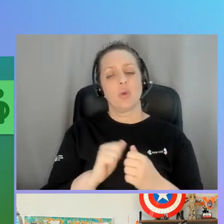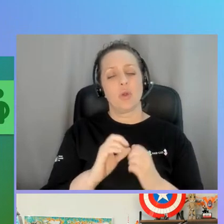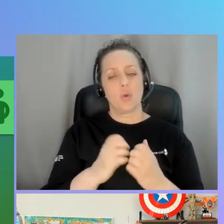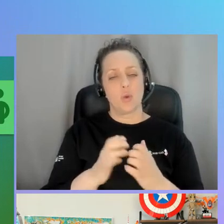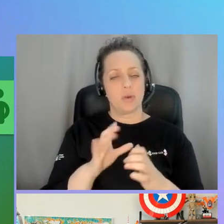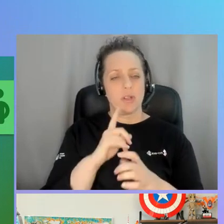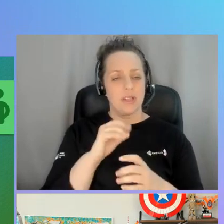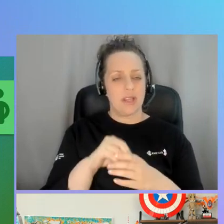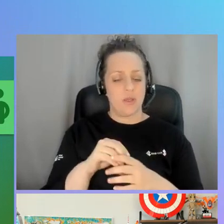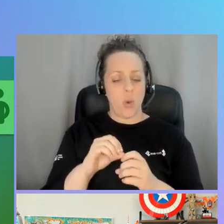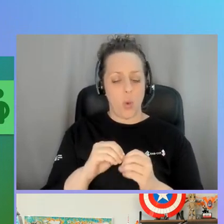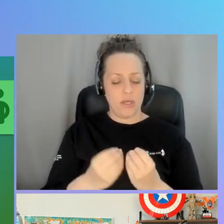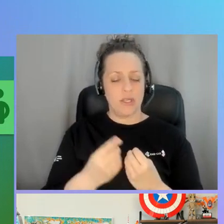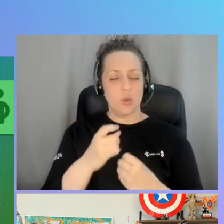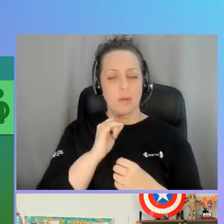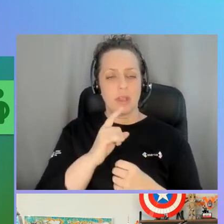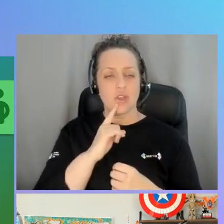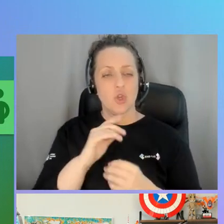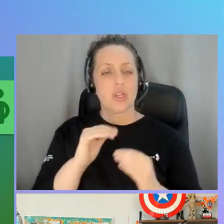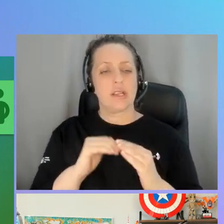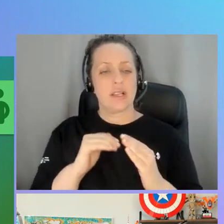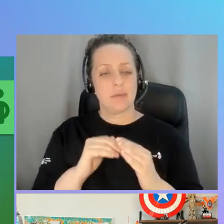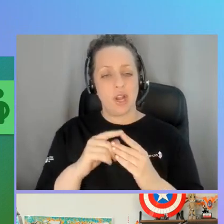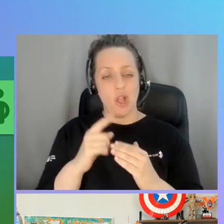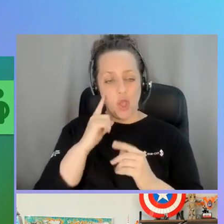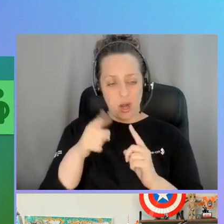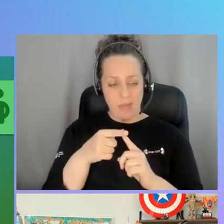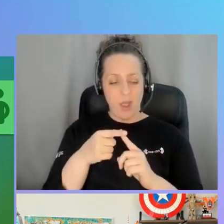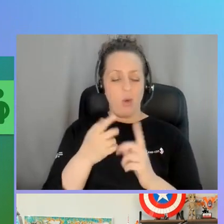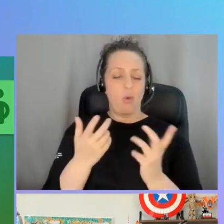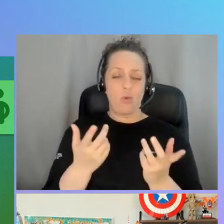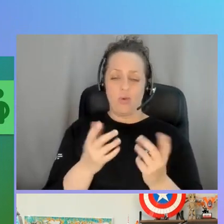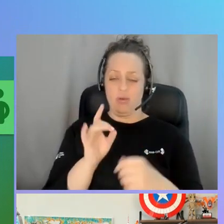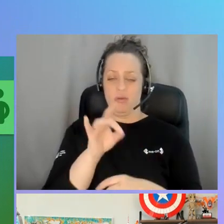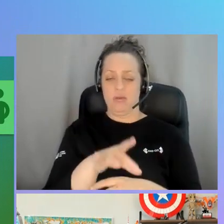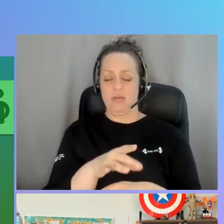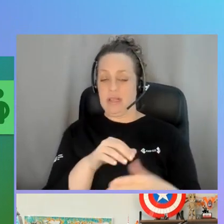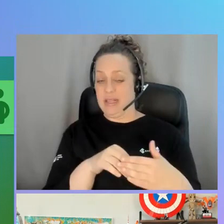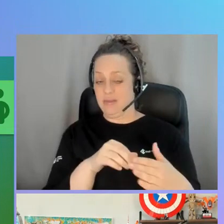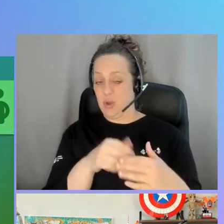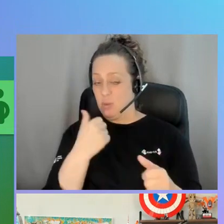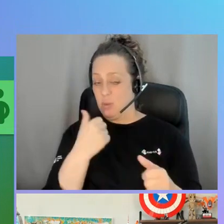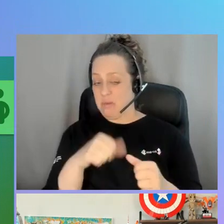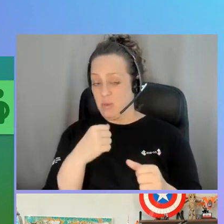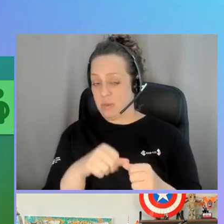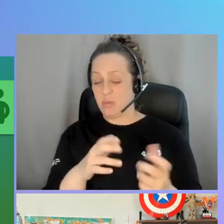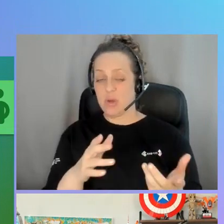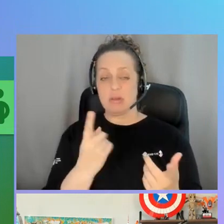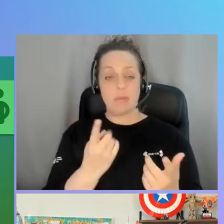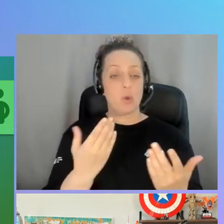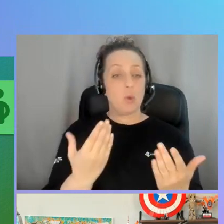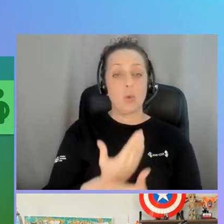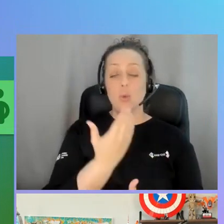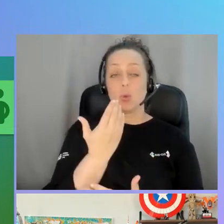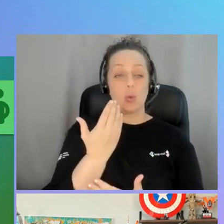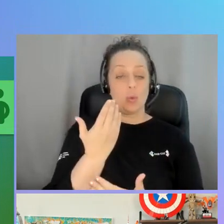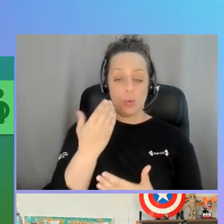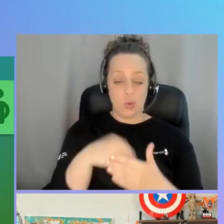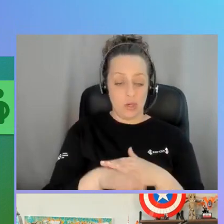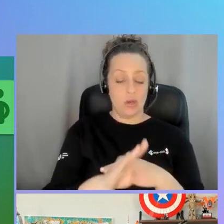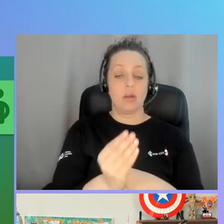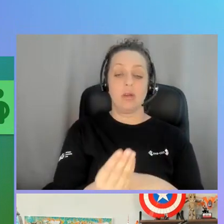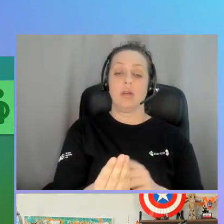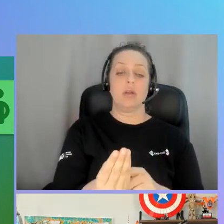does this within your organization, you can make sure that accessibility is thought about, right? So anytime something new comes into your